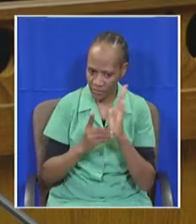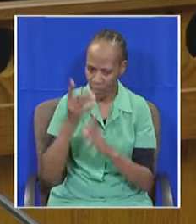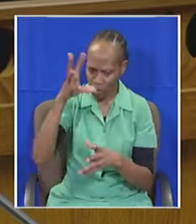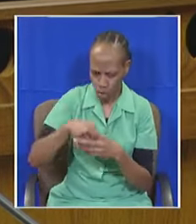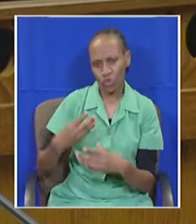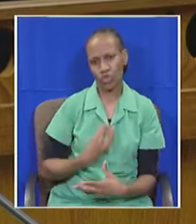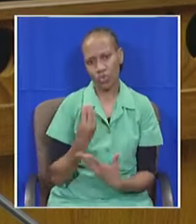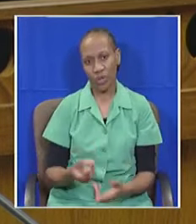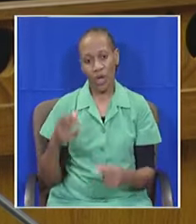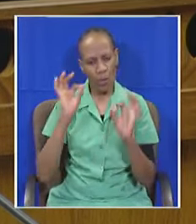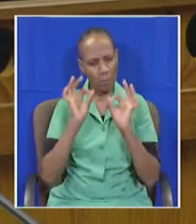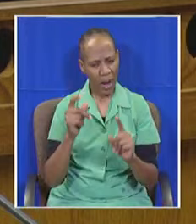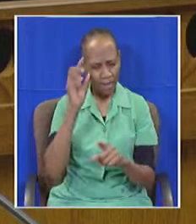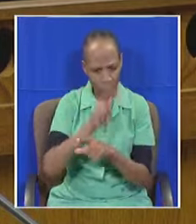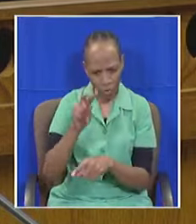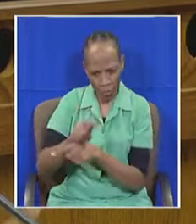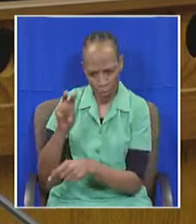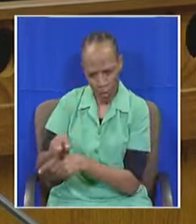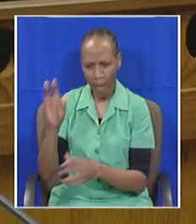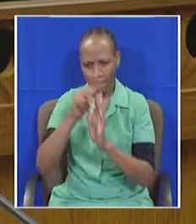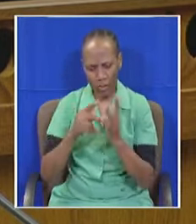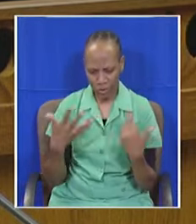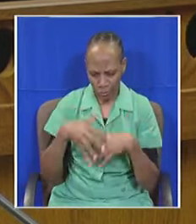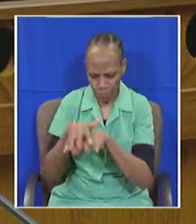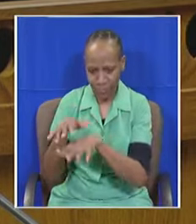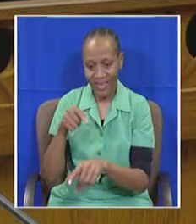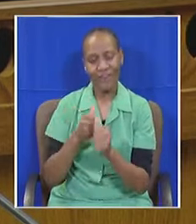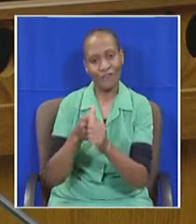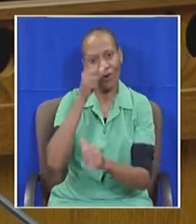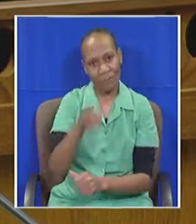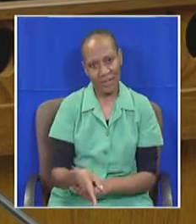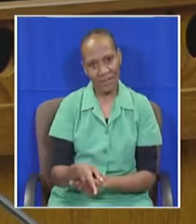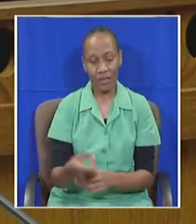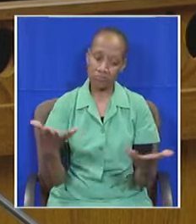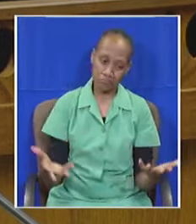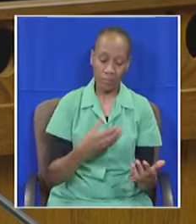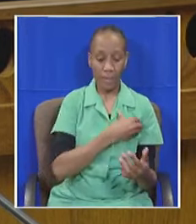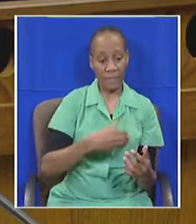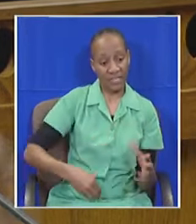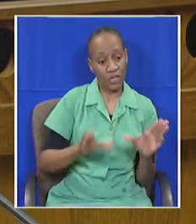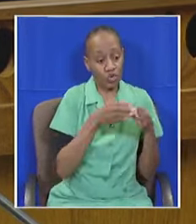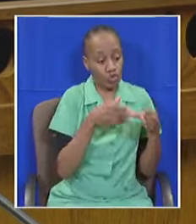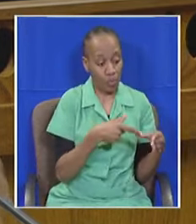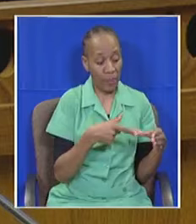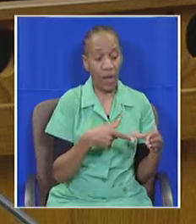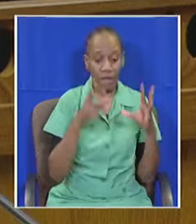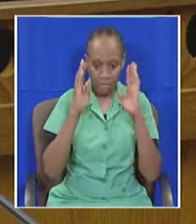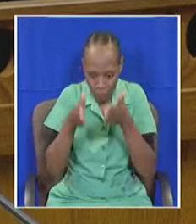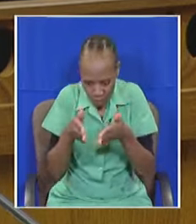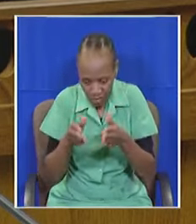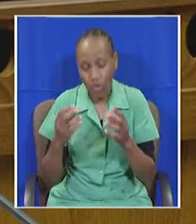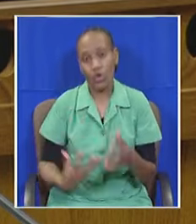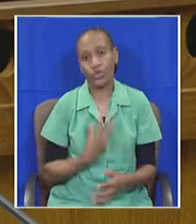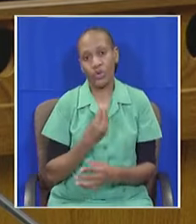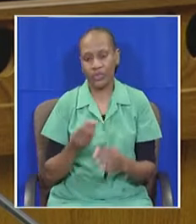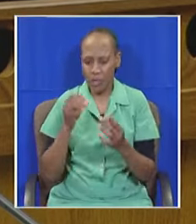effective oversight and monitoring of policy implementation must follow. And thus, the Presidential Working Group on Youth is central